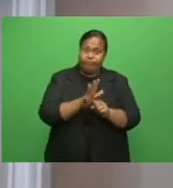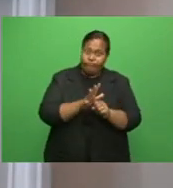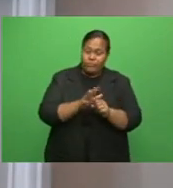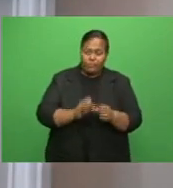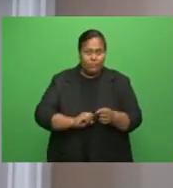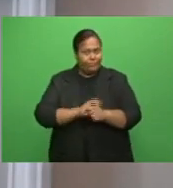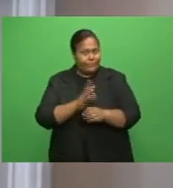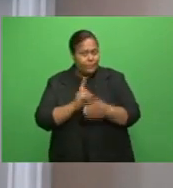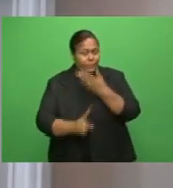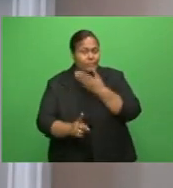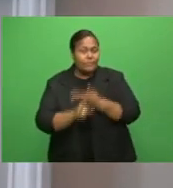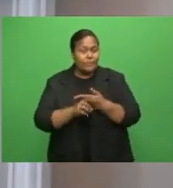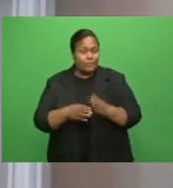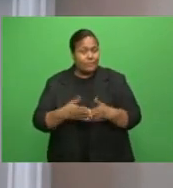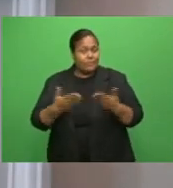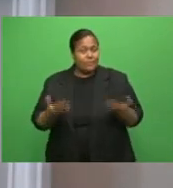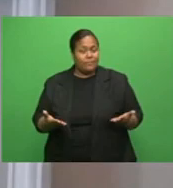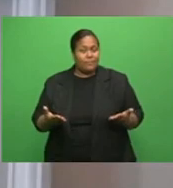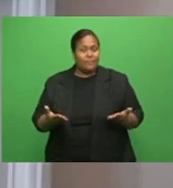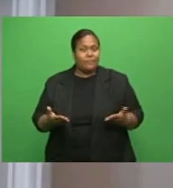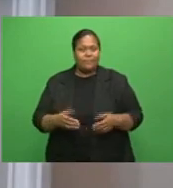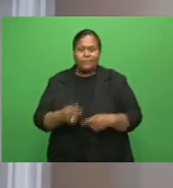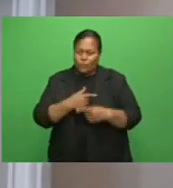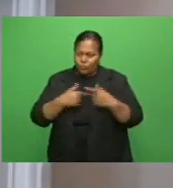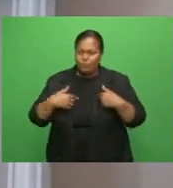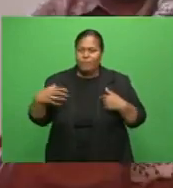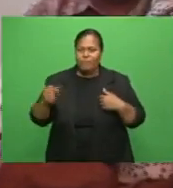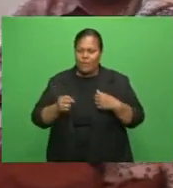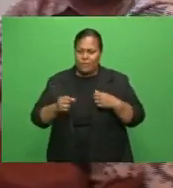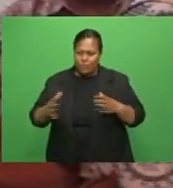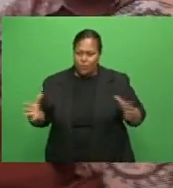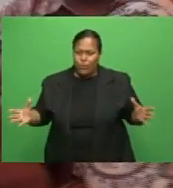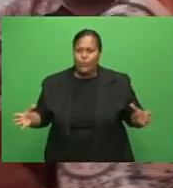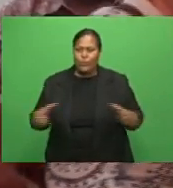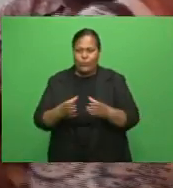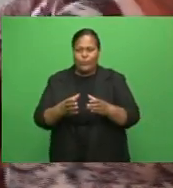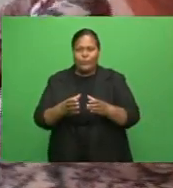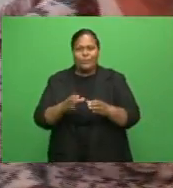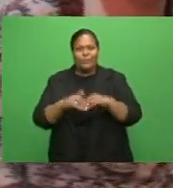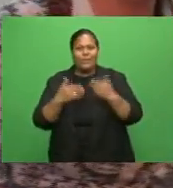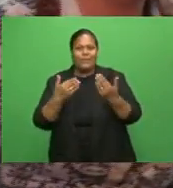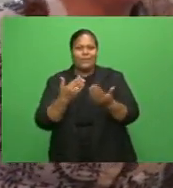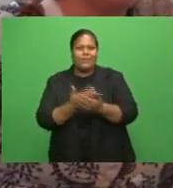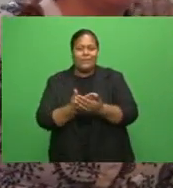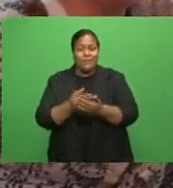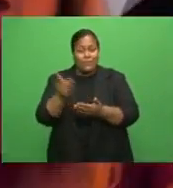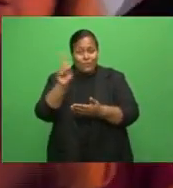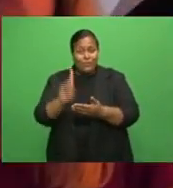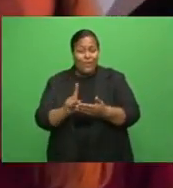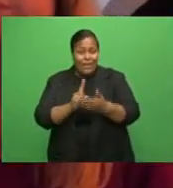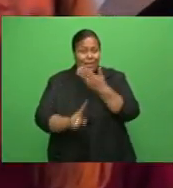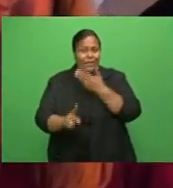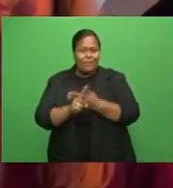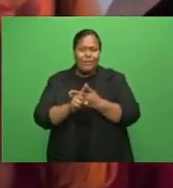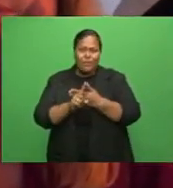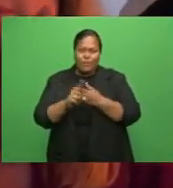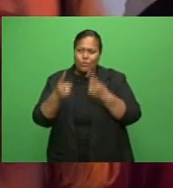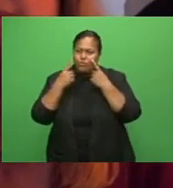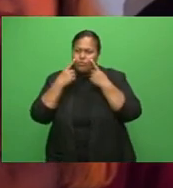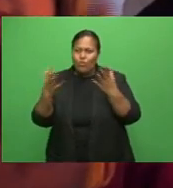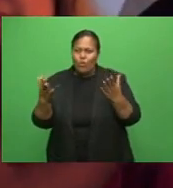Now, because of the situation, we have to come to the forefront. The event today was also organized to show appreciation